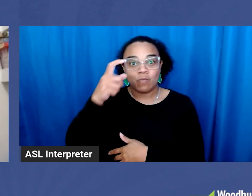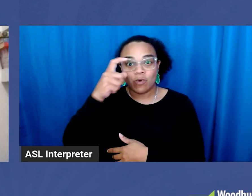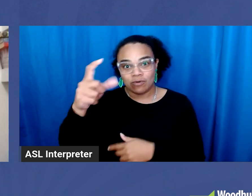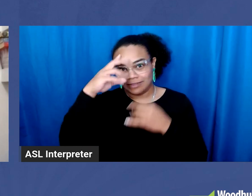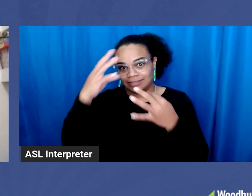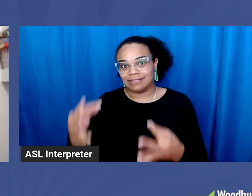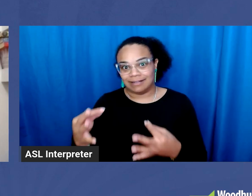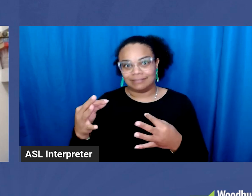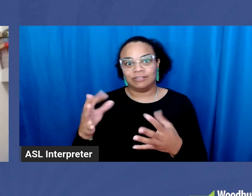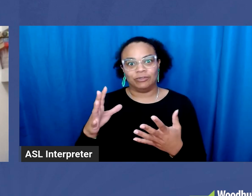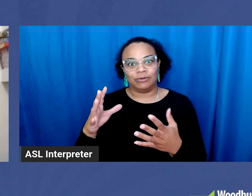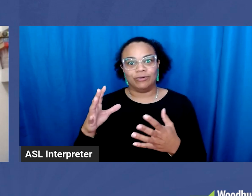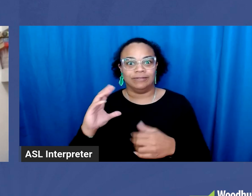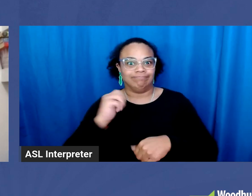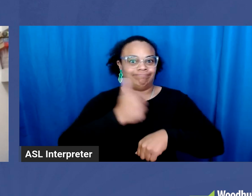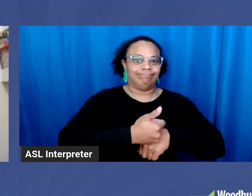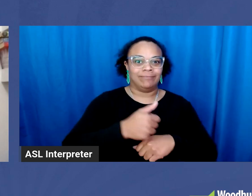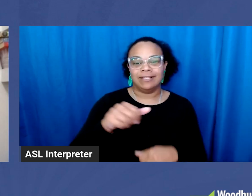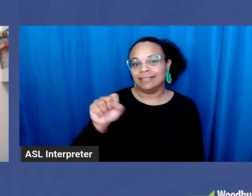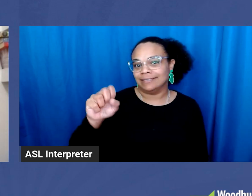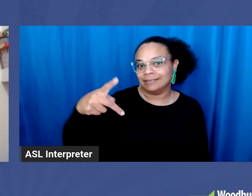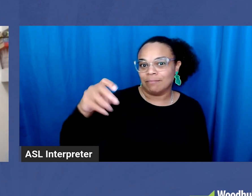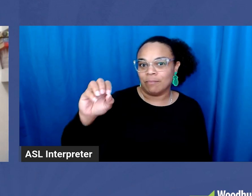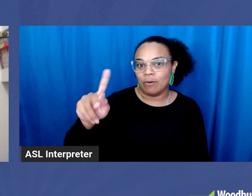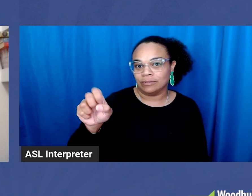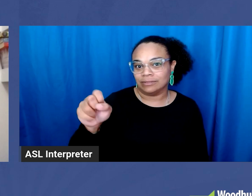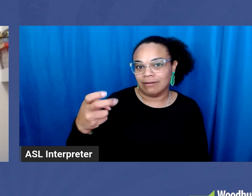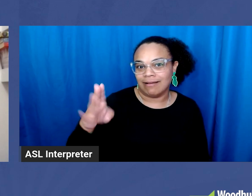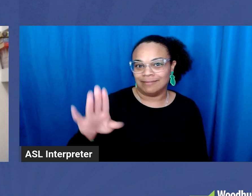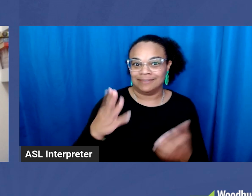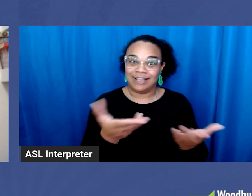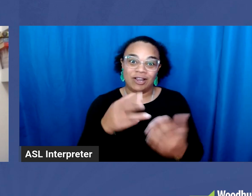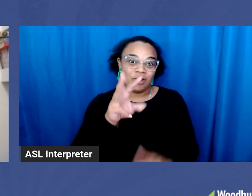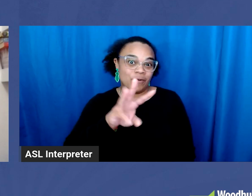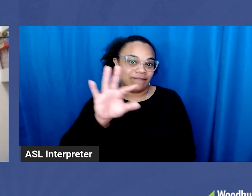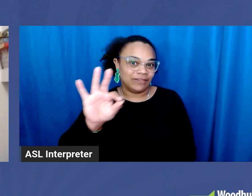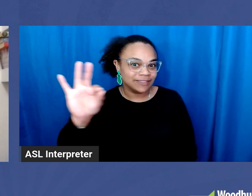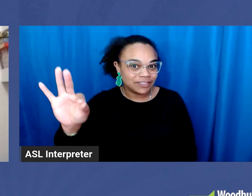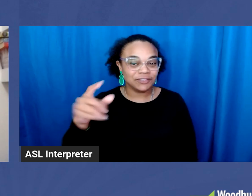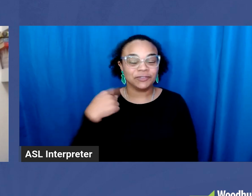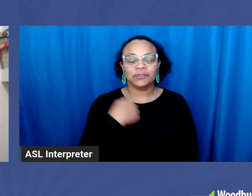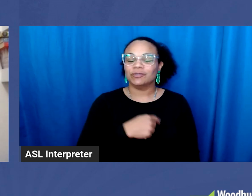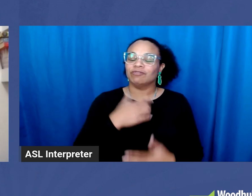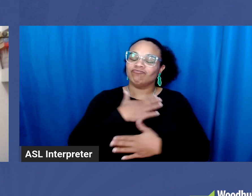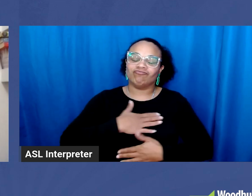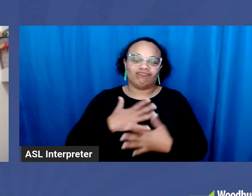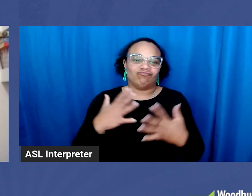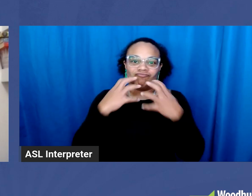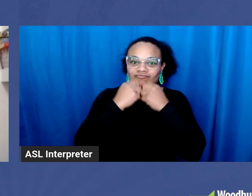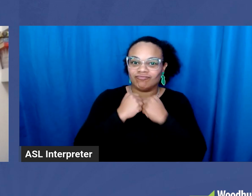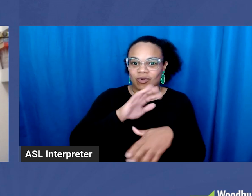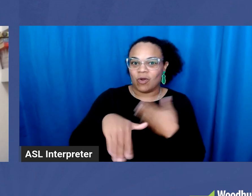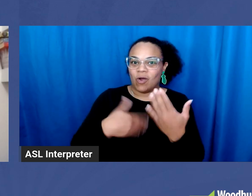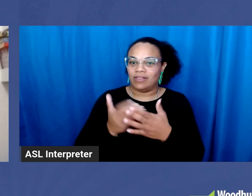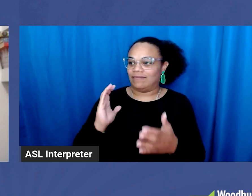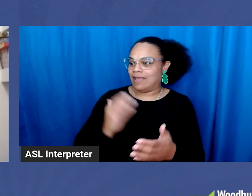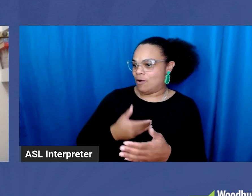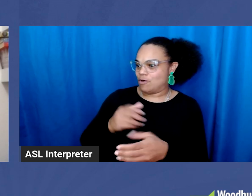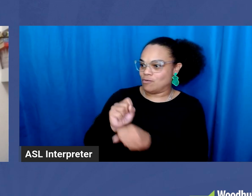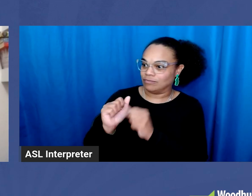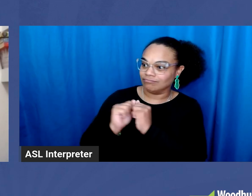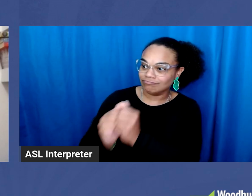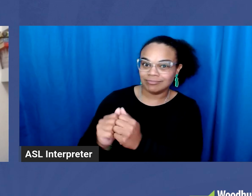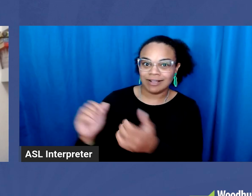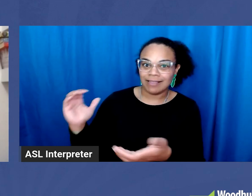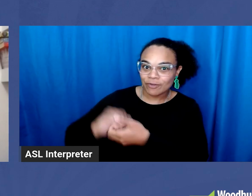Spokes Hub's home at the Woodhull Freedom Foundation. We really value all of the collaboration that has come out of Spokes Hub